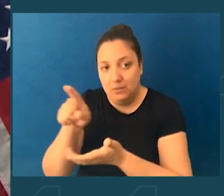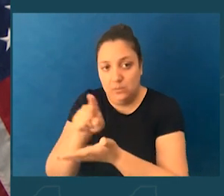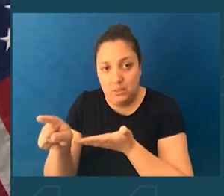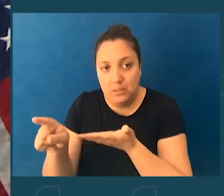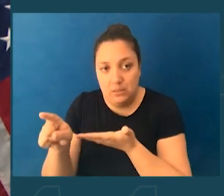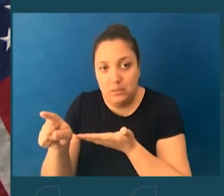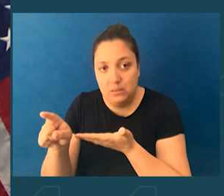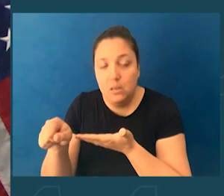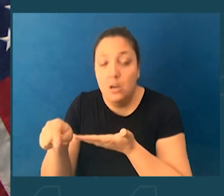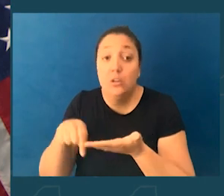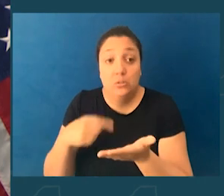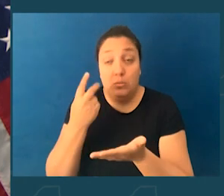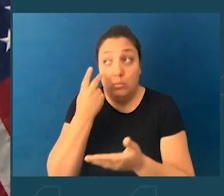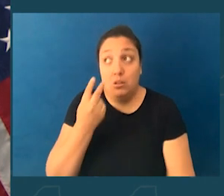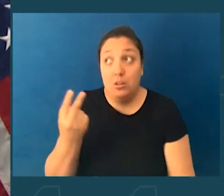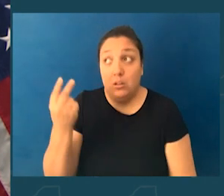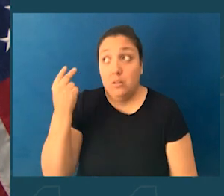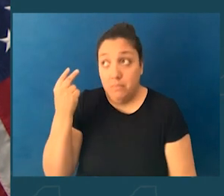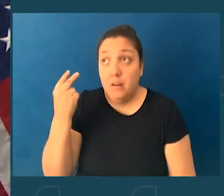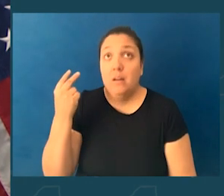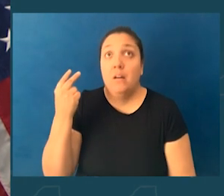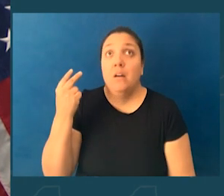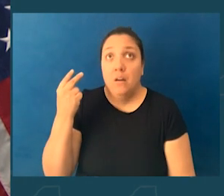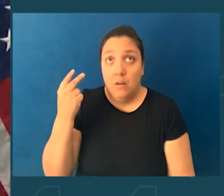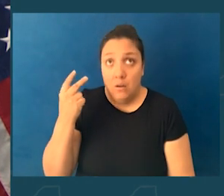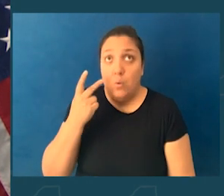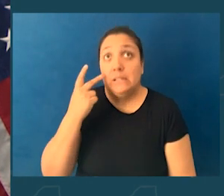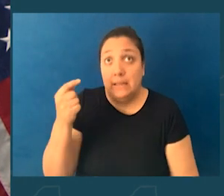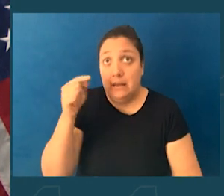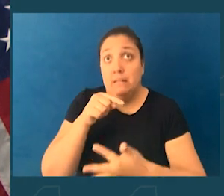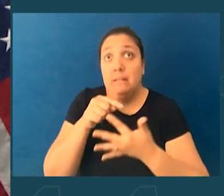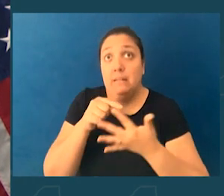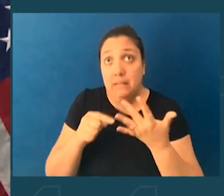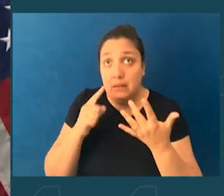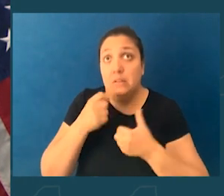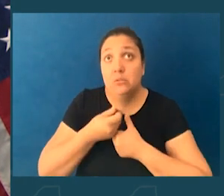on all of us today, but throughout history,